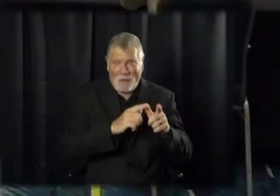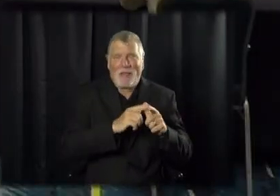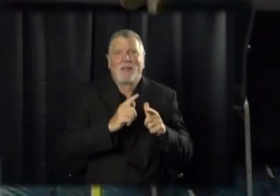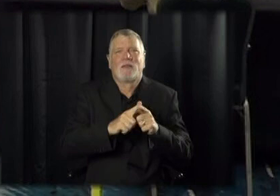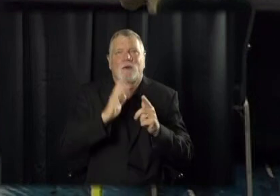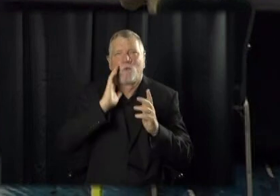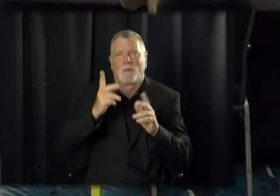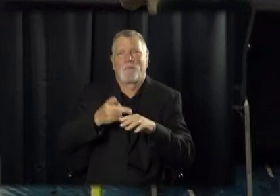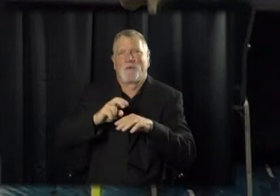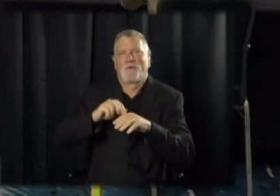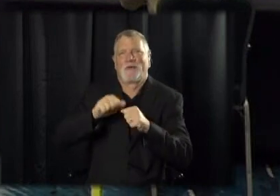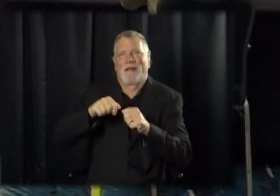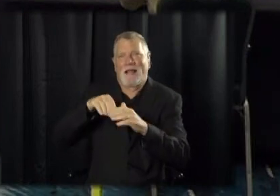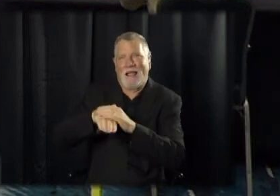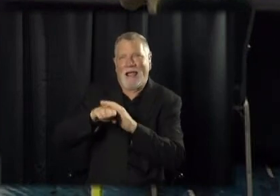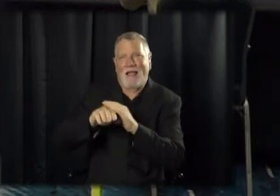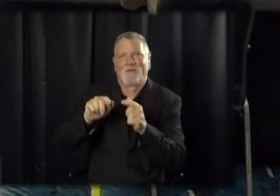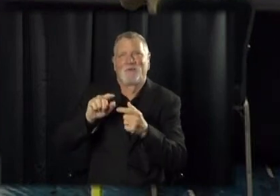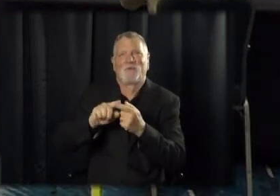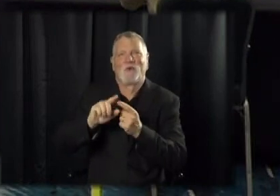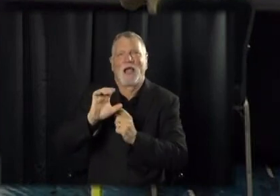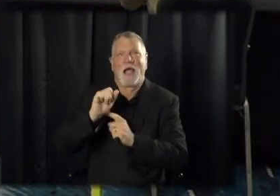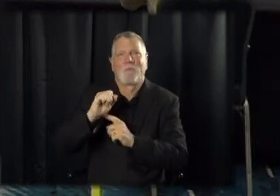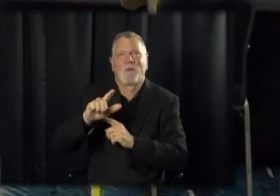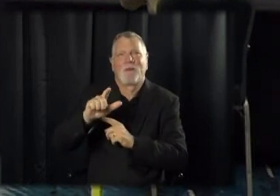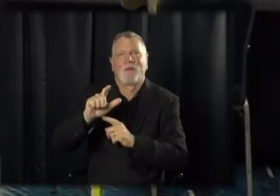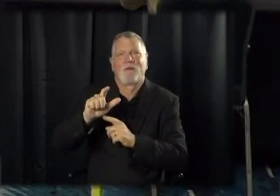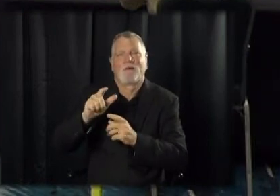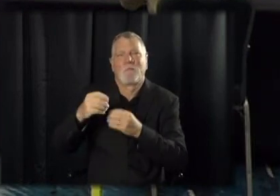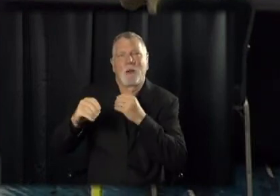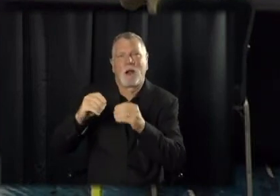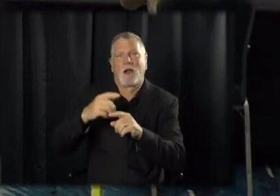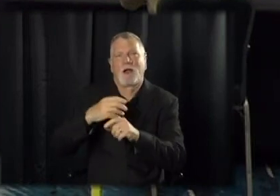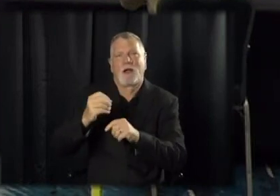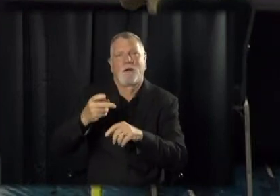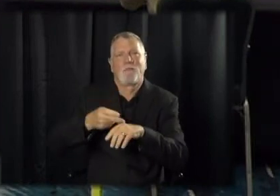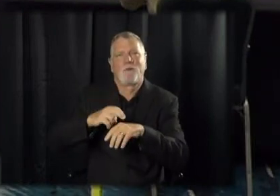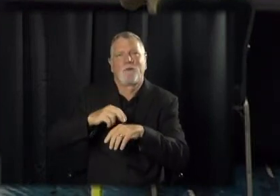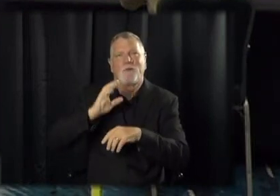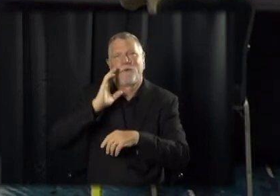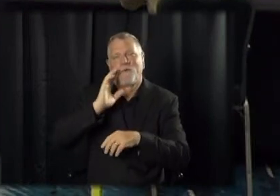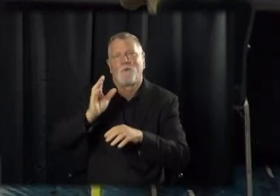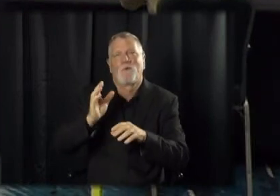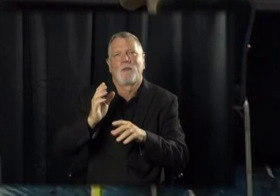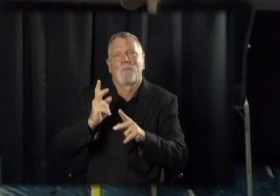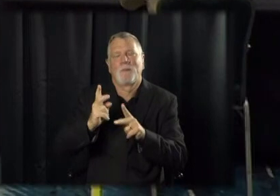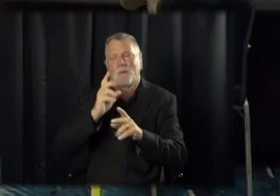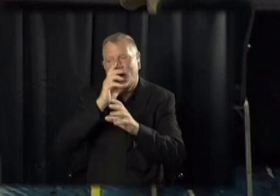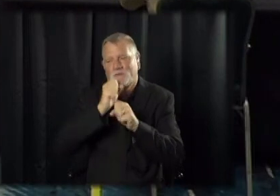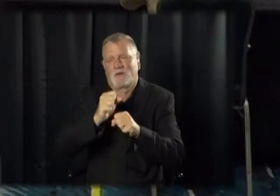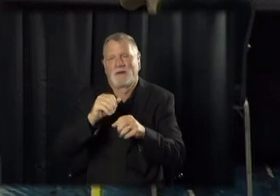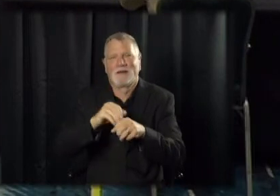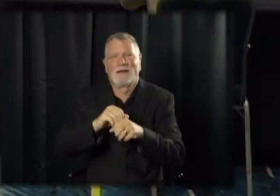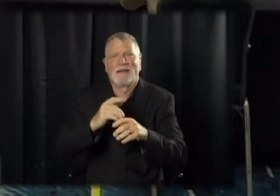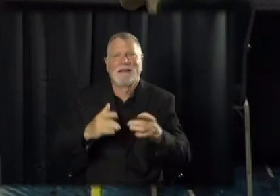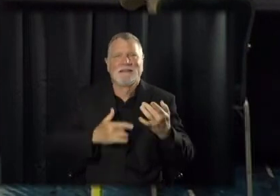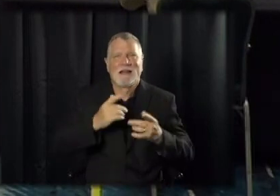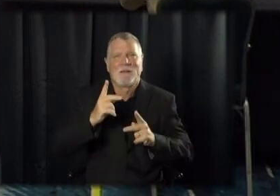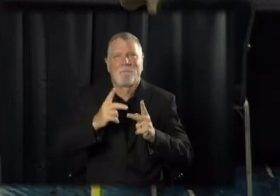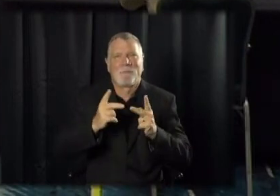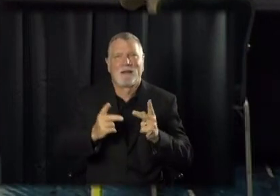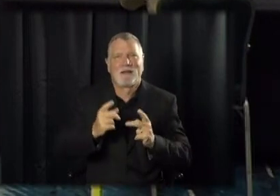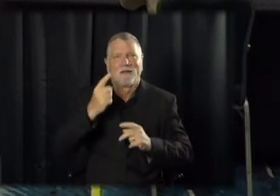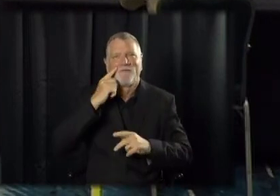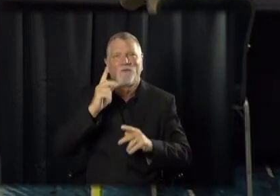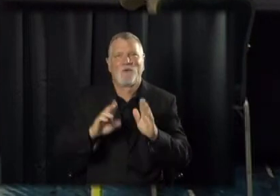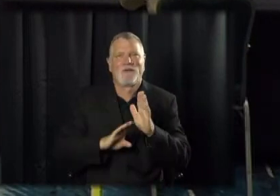Rico towards having access to the capital markets. It will make Puerto Rico attractive and an exciting place, I think,